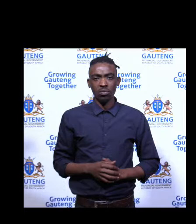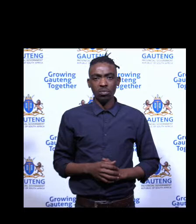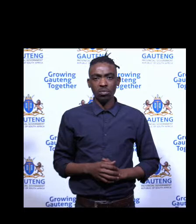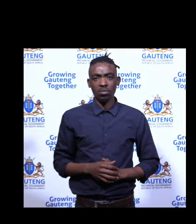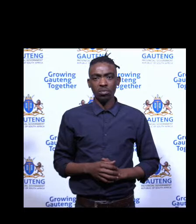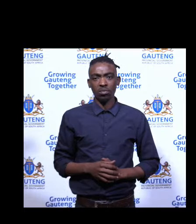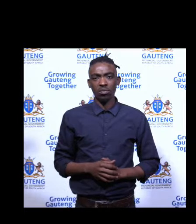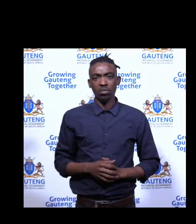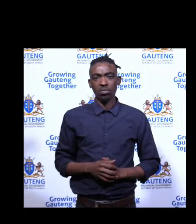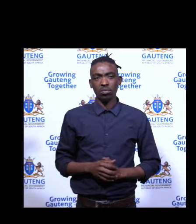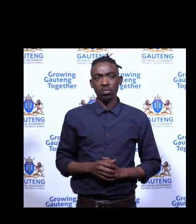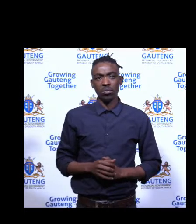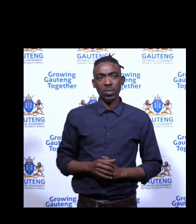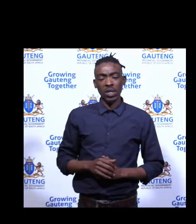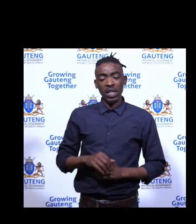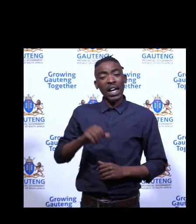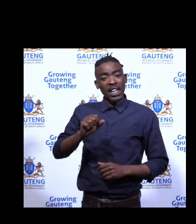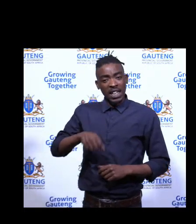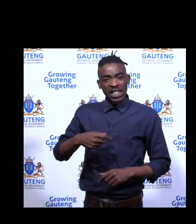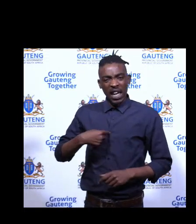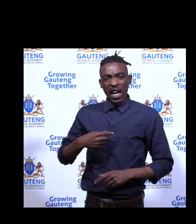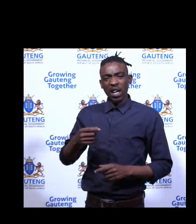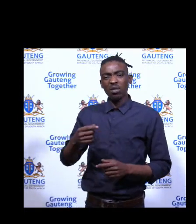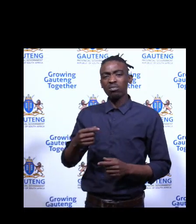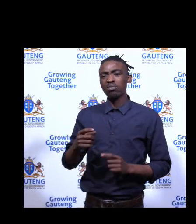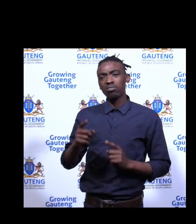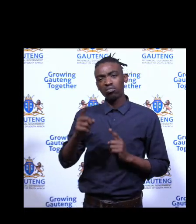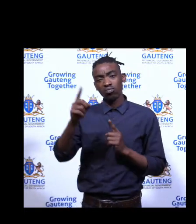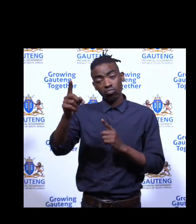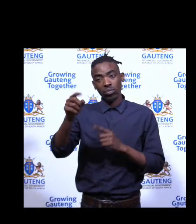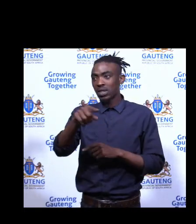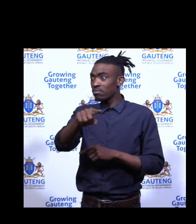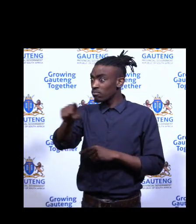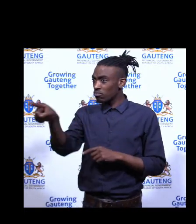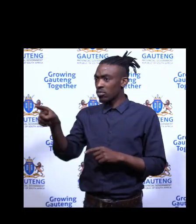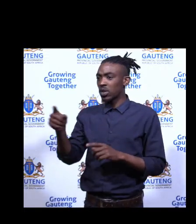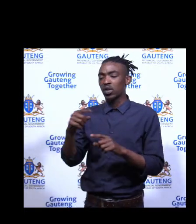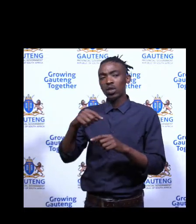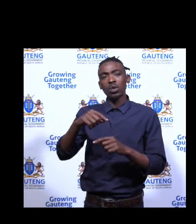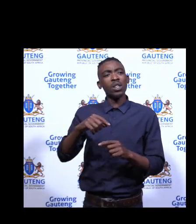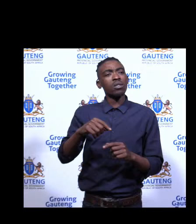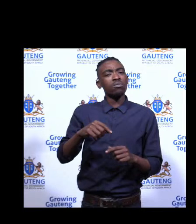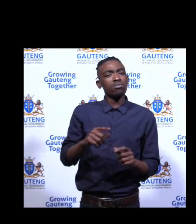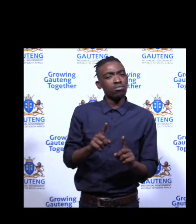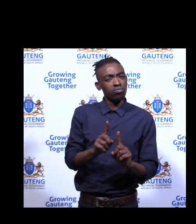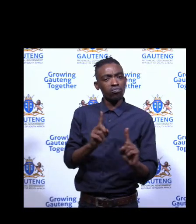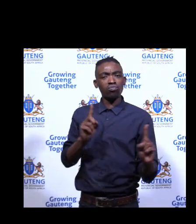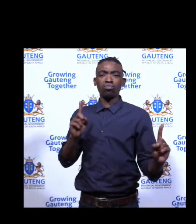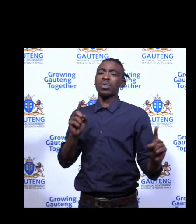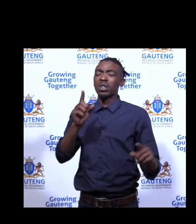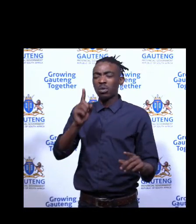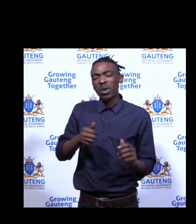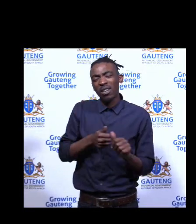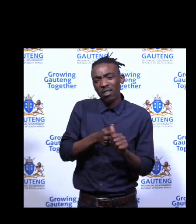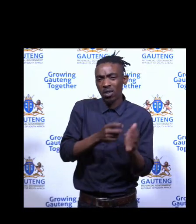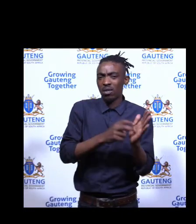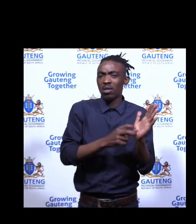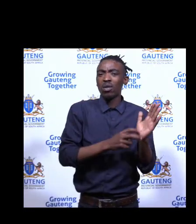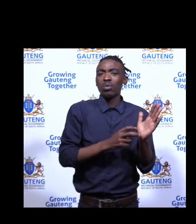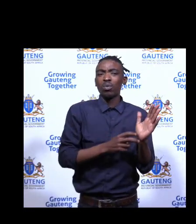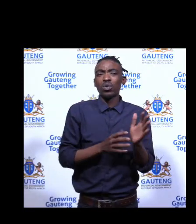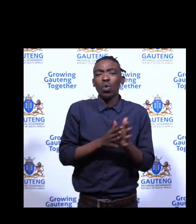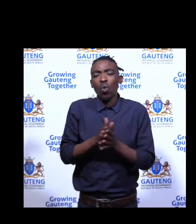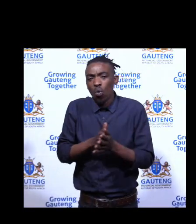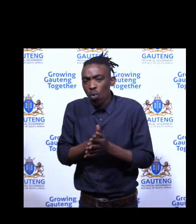enhancement in adherence to social distancing and other measures have basically, so to say, quote-unquote, flattened the curve by pushing